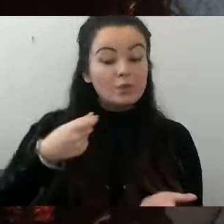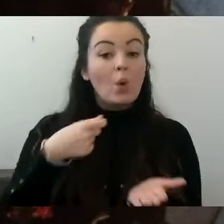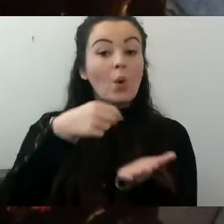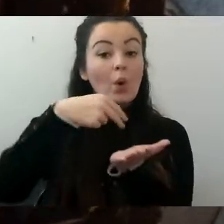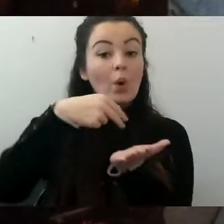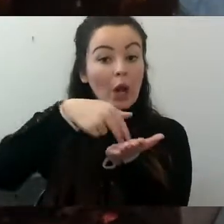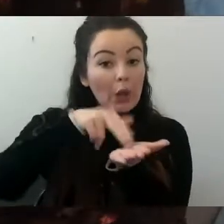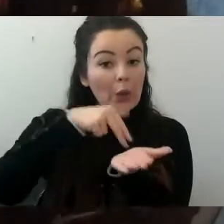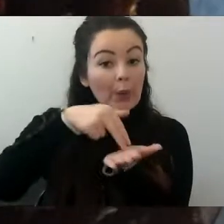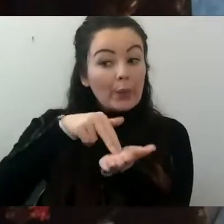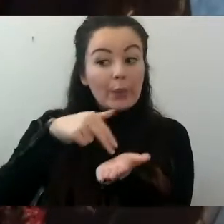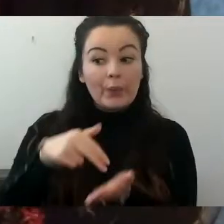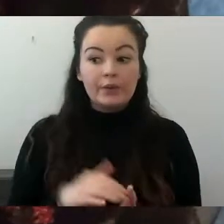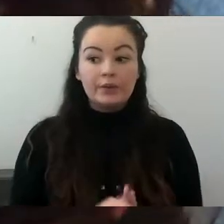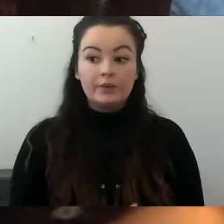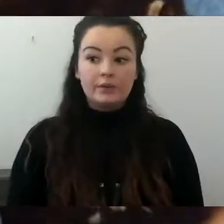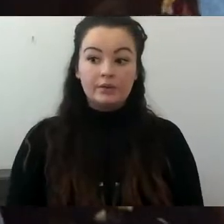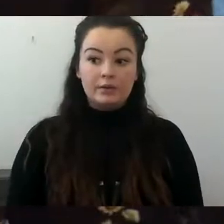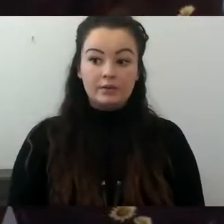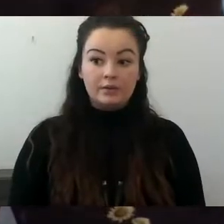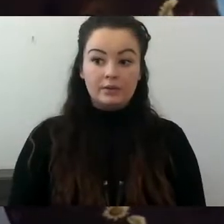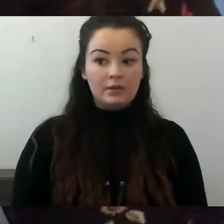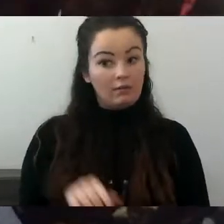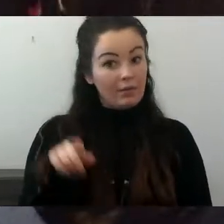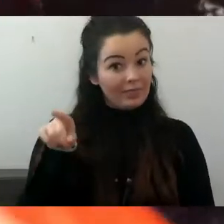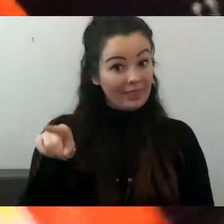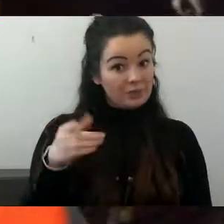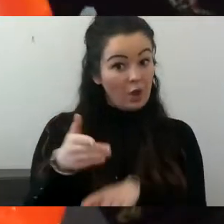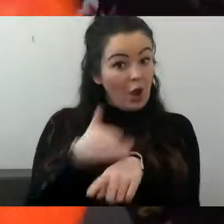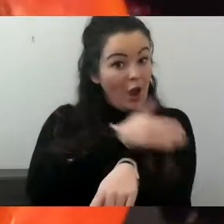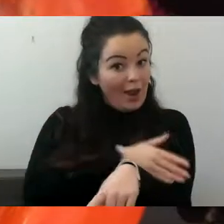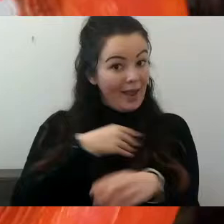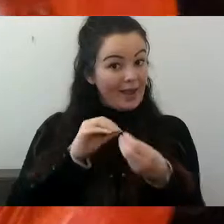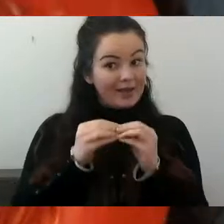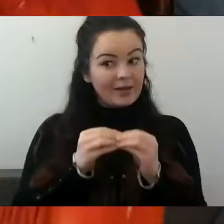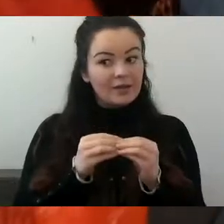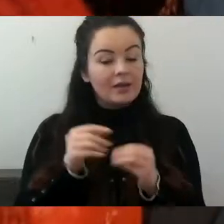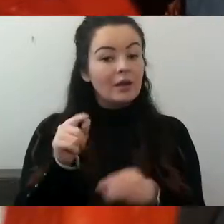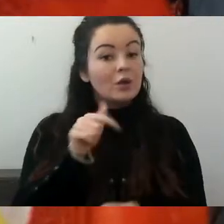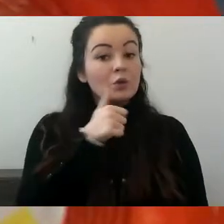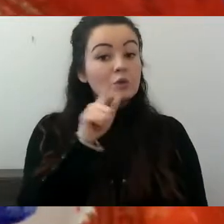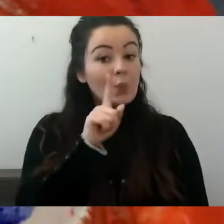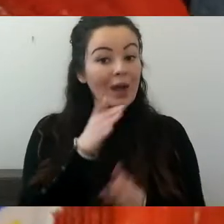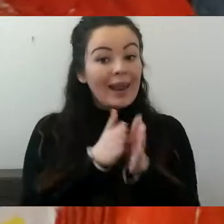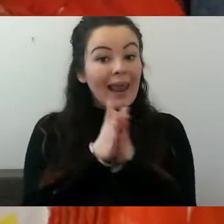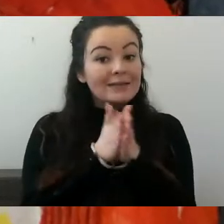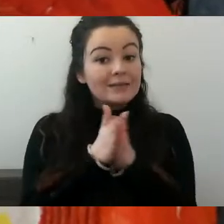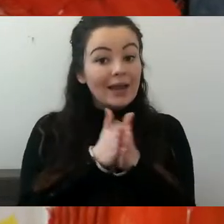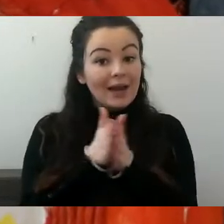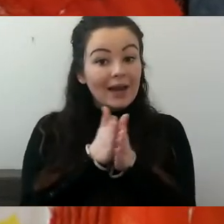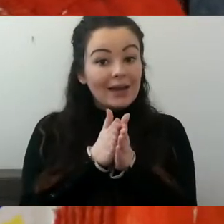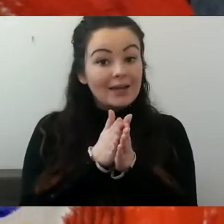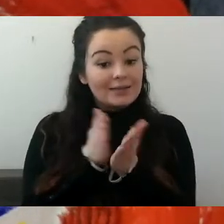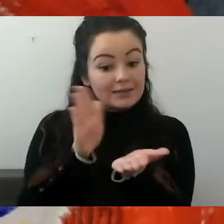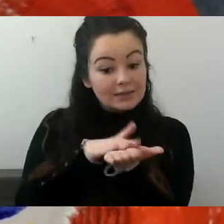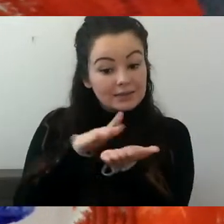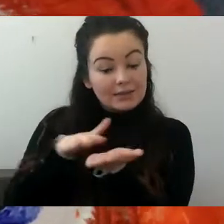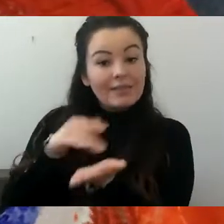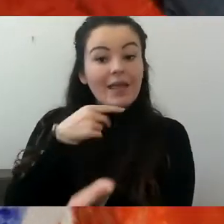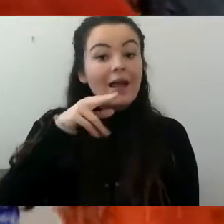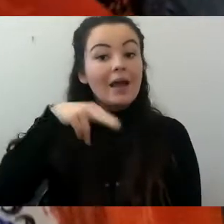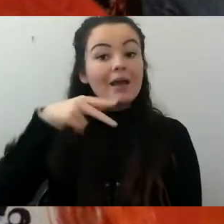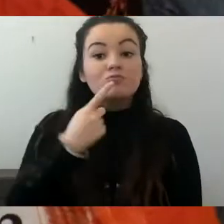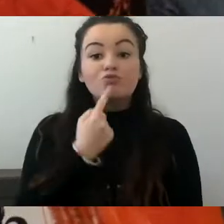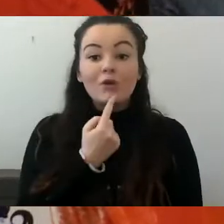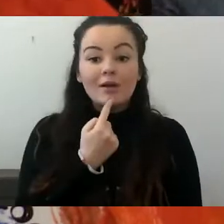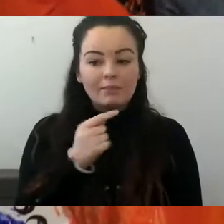We could paint that down or glue something down. For this one I made earlier, I glued lentils down and then I painted